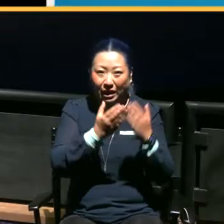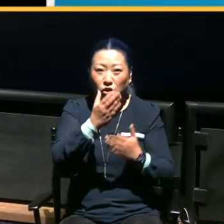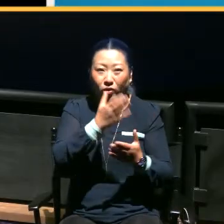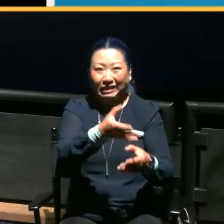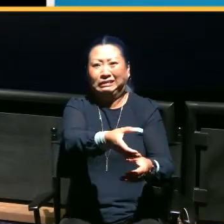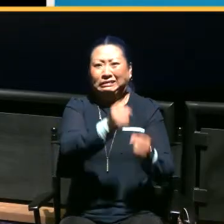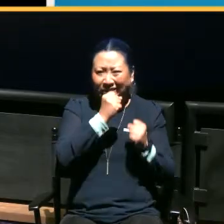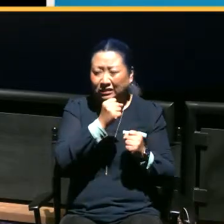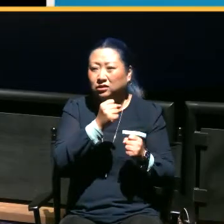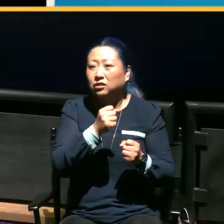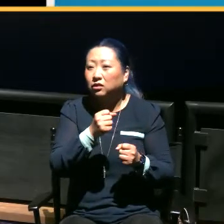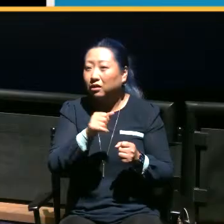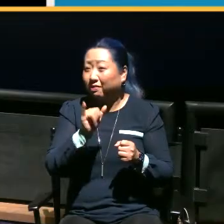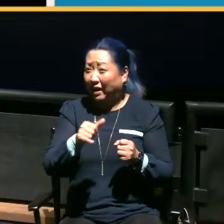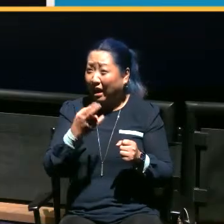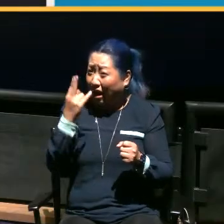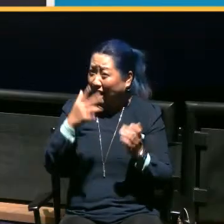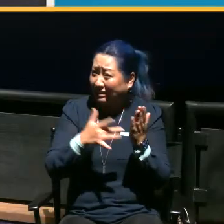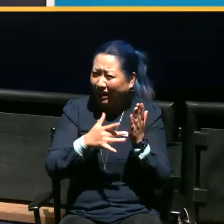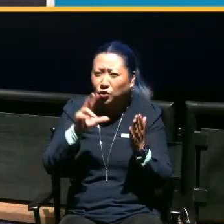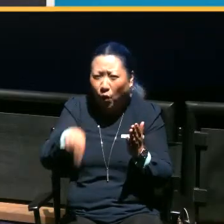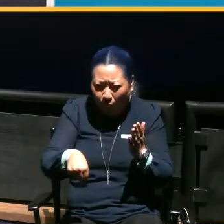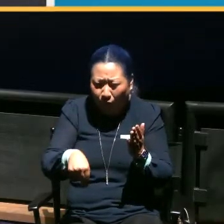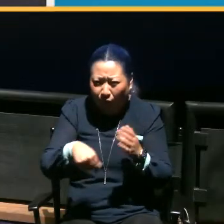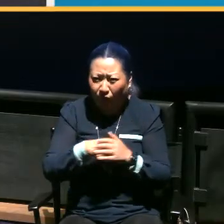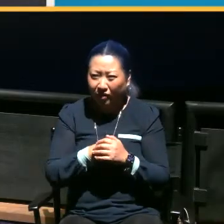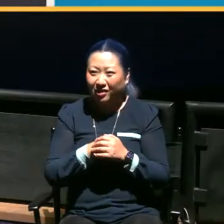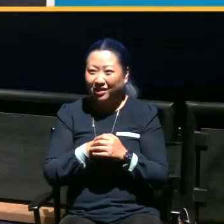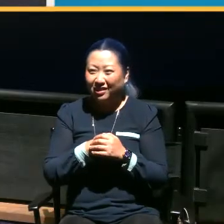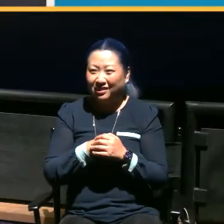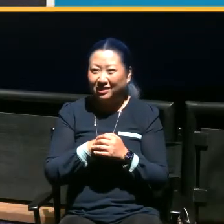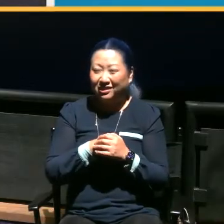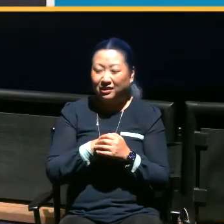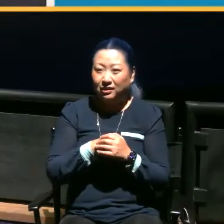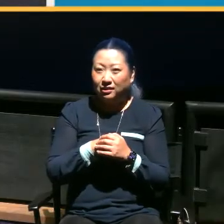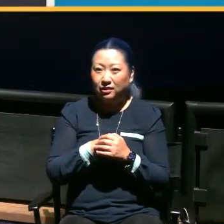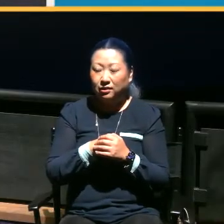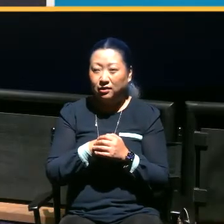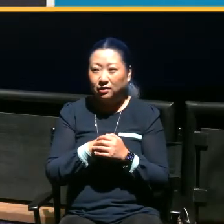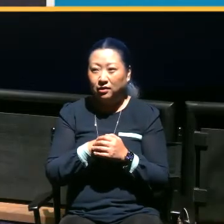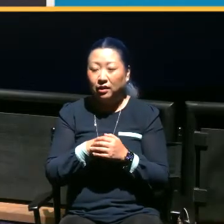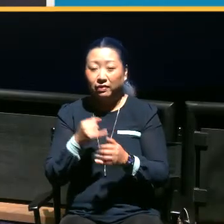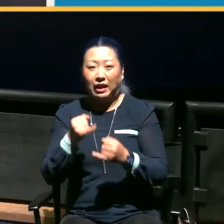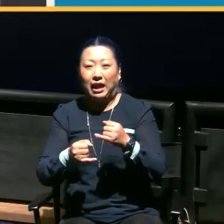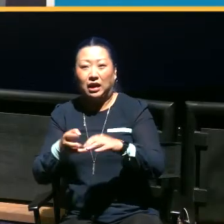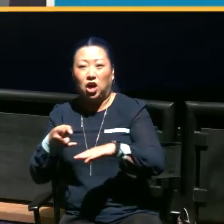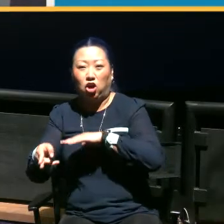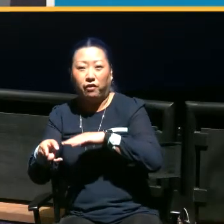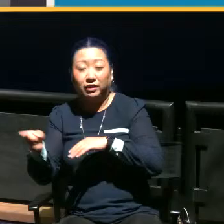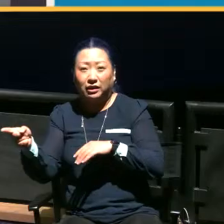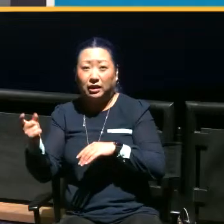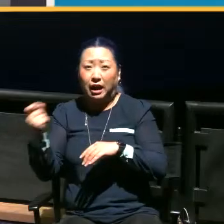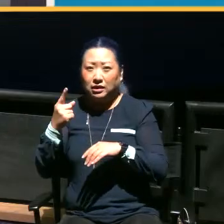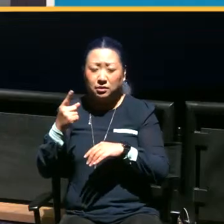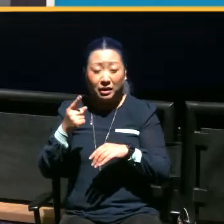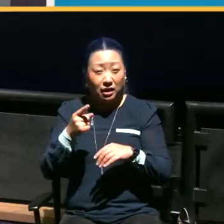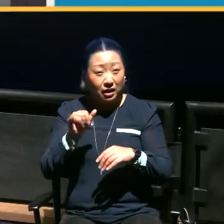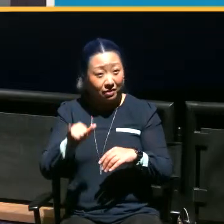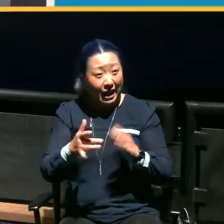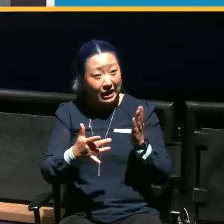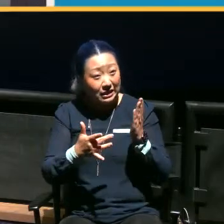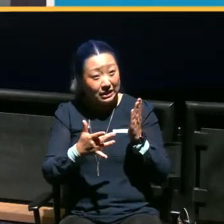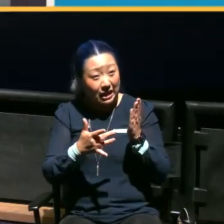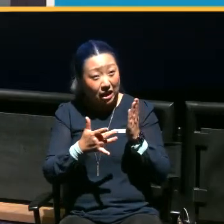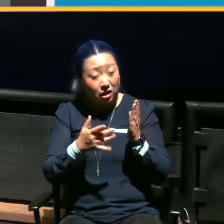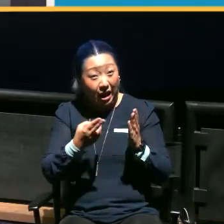Right. What's up with? Is that high tech? No. It's me and my. Okay, we got cut off there at the end, but he says, "No, is that high tech? No, that's me in my